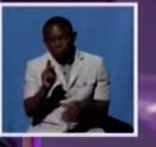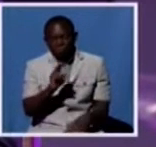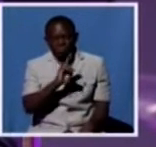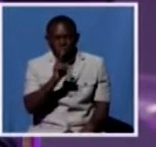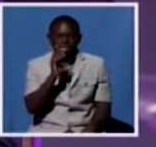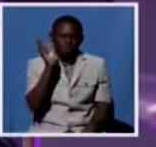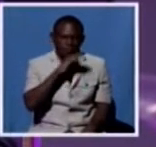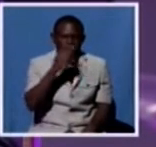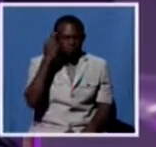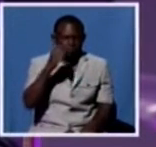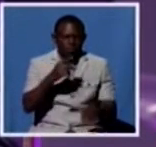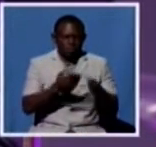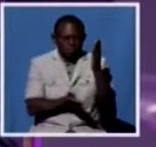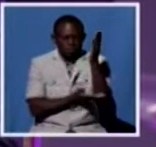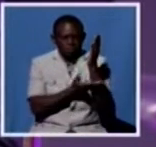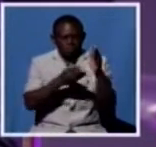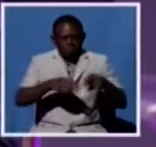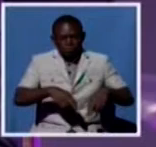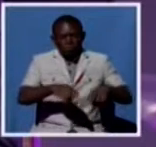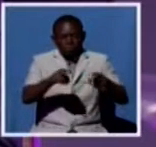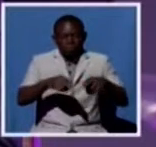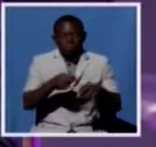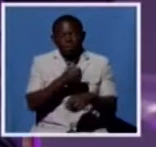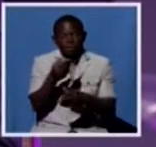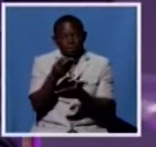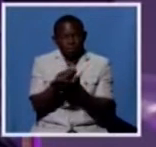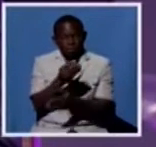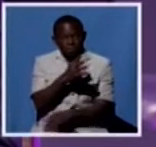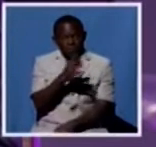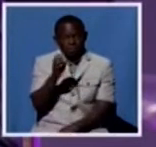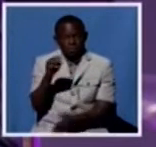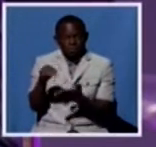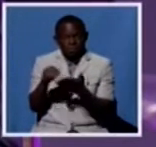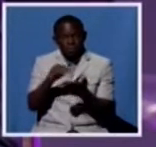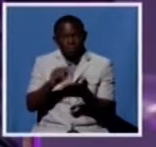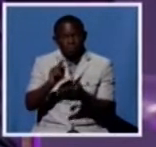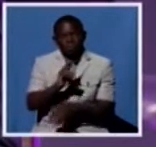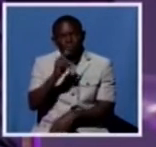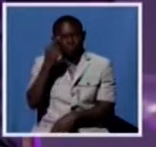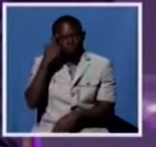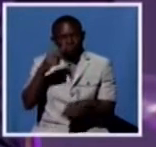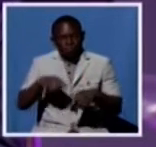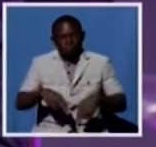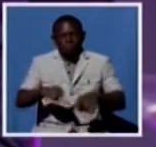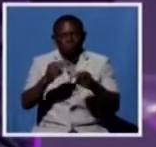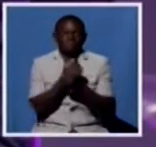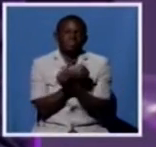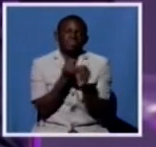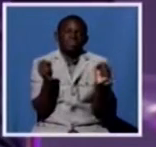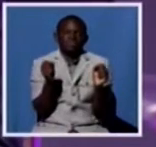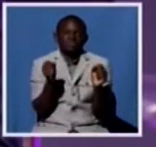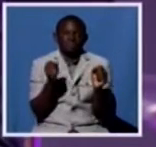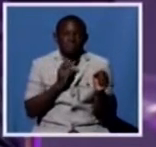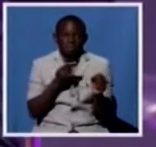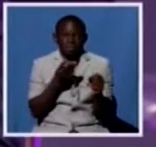rehabilitation. We've used about almost 500 million kwacha on road safety activities, because even as we are collecting tolls, we